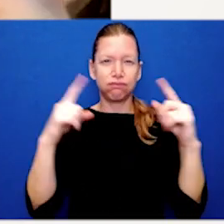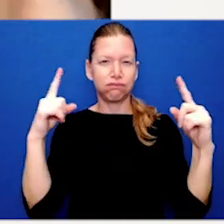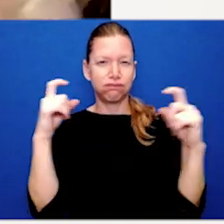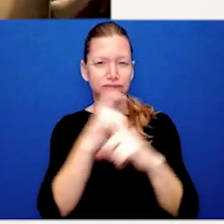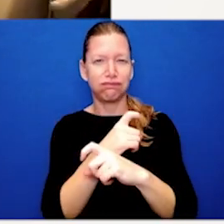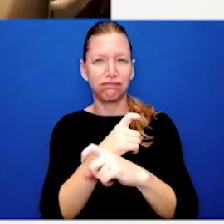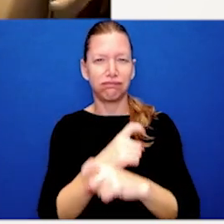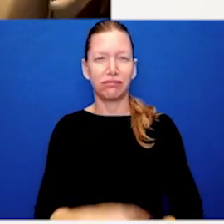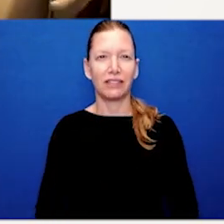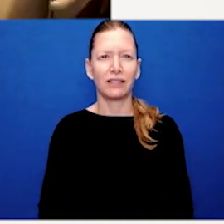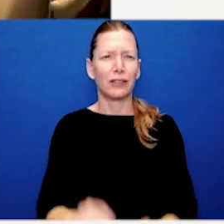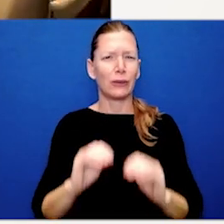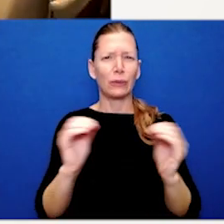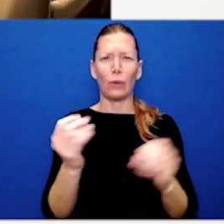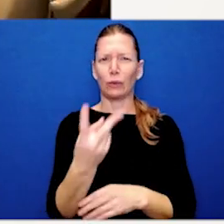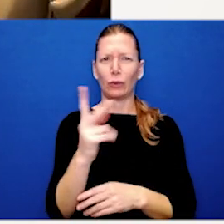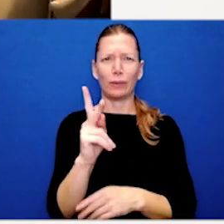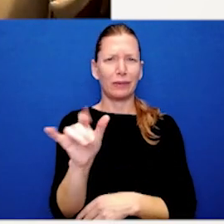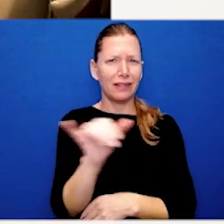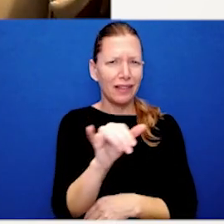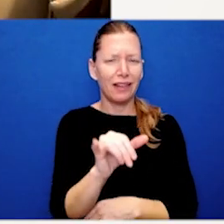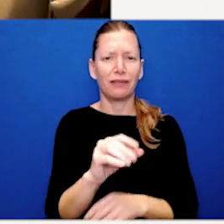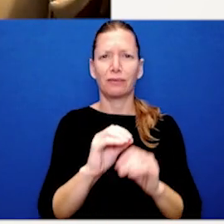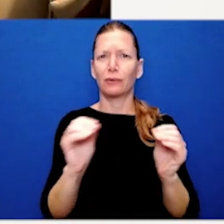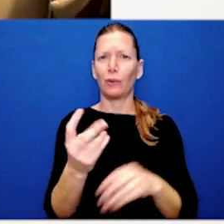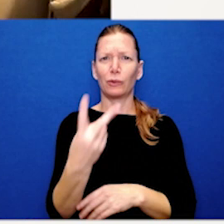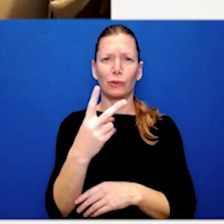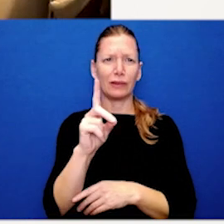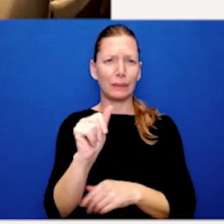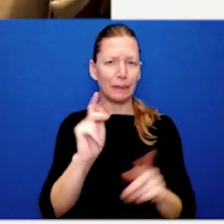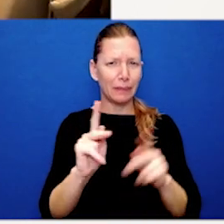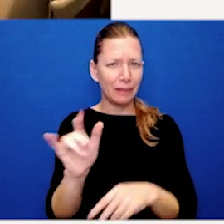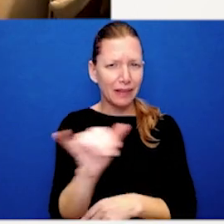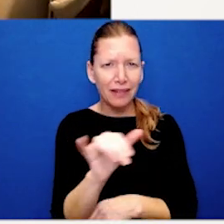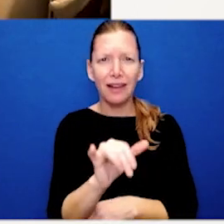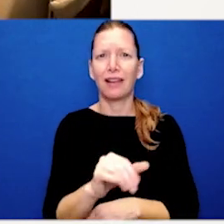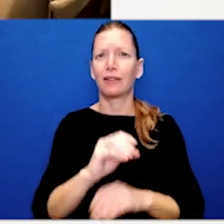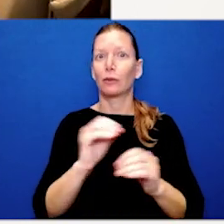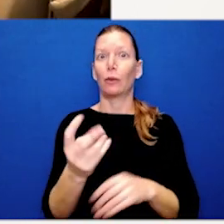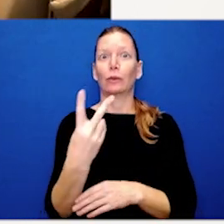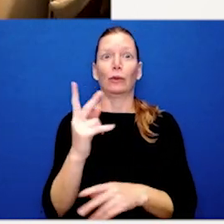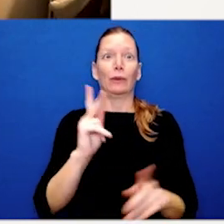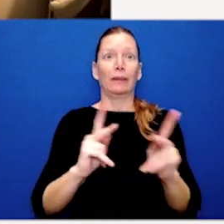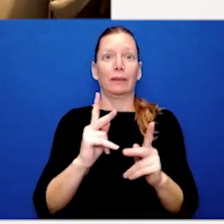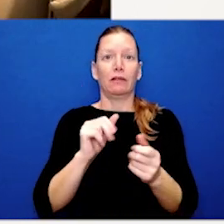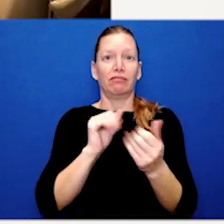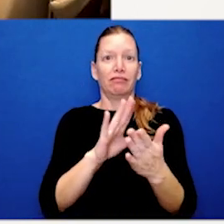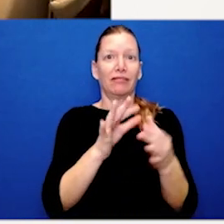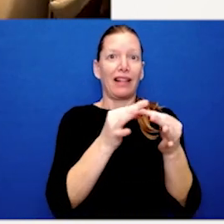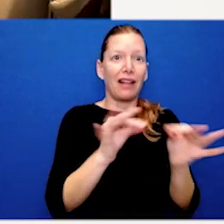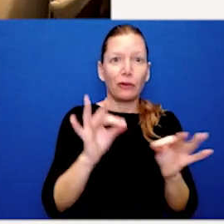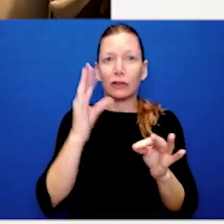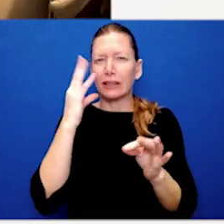infinitely complicated. No two people are alike. No two disabled people are alike. And no two people